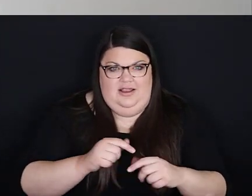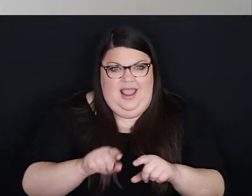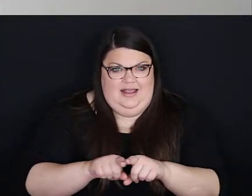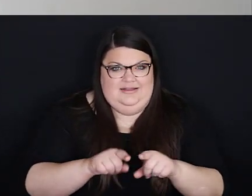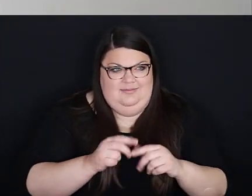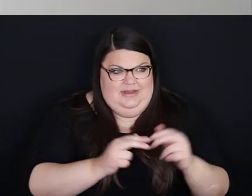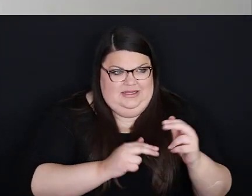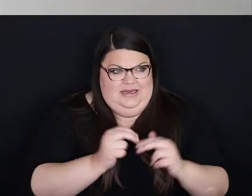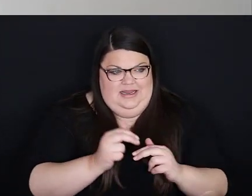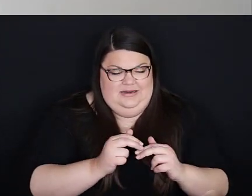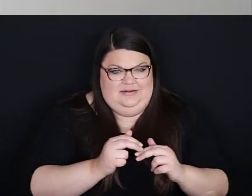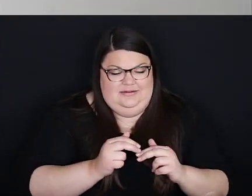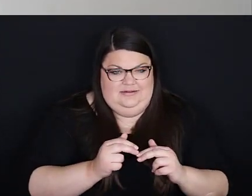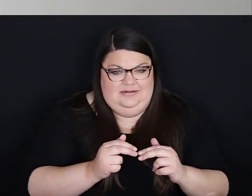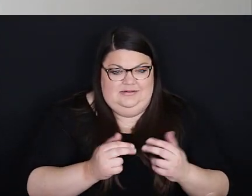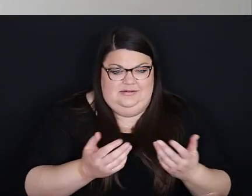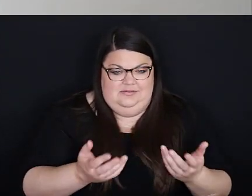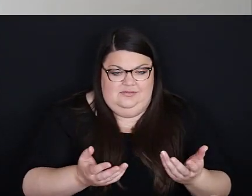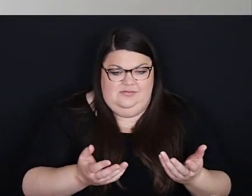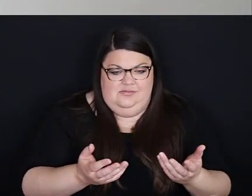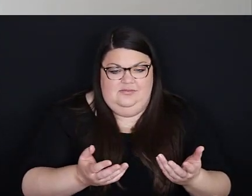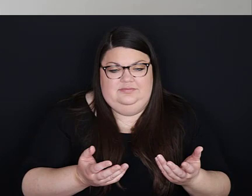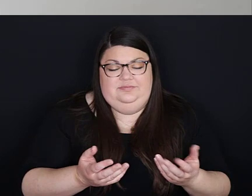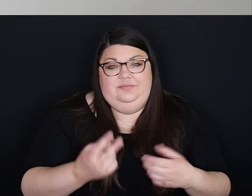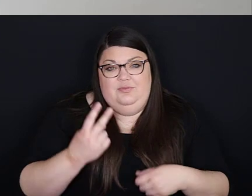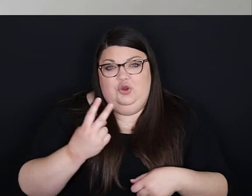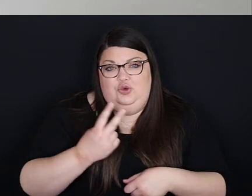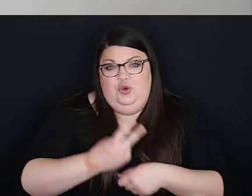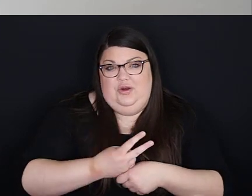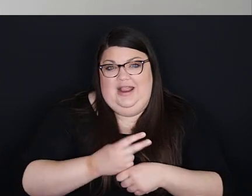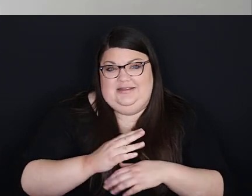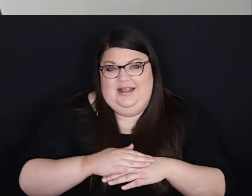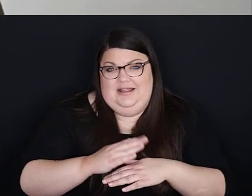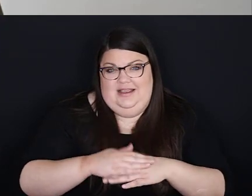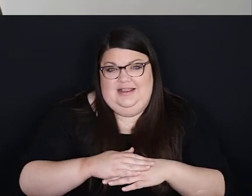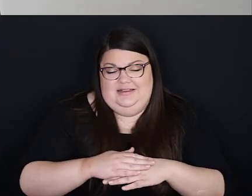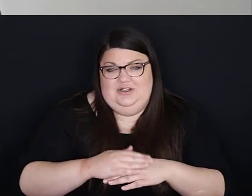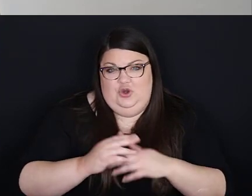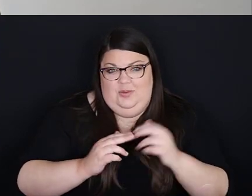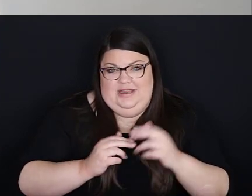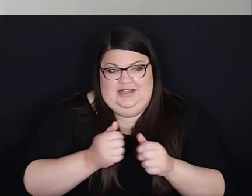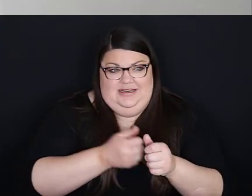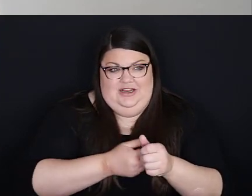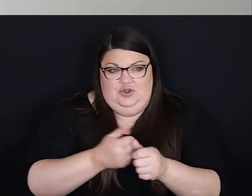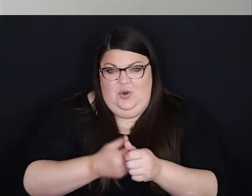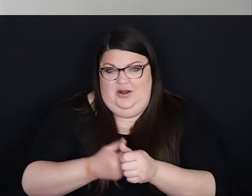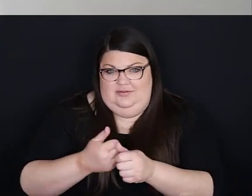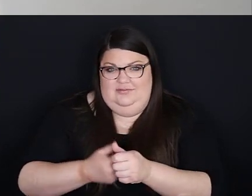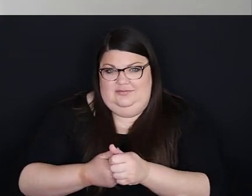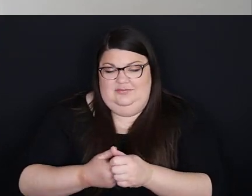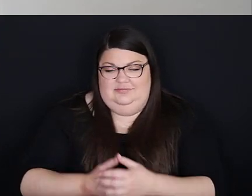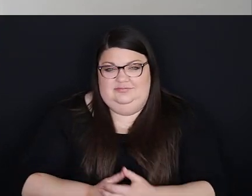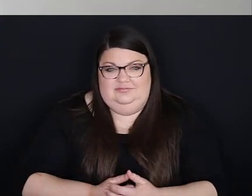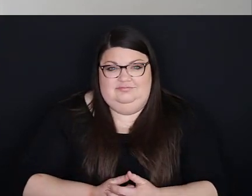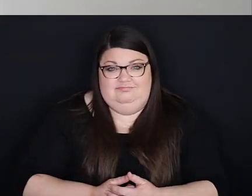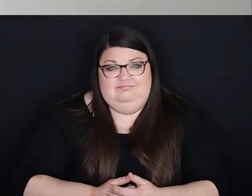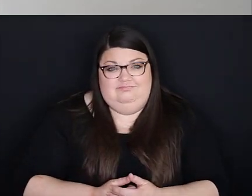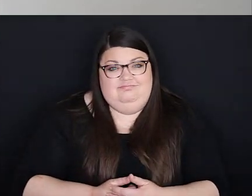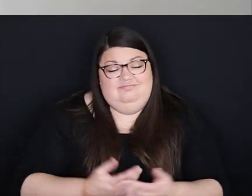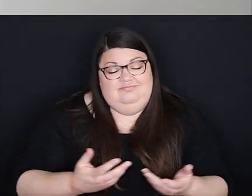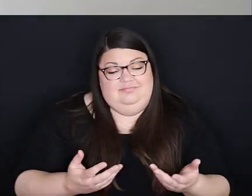it. Mm-hmm. And it took 2 days at least to build each one of those.